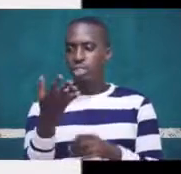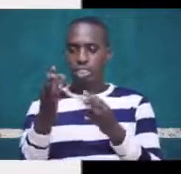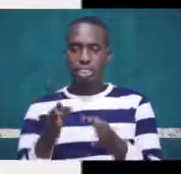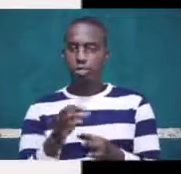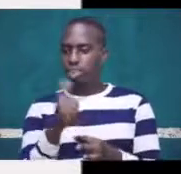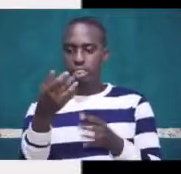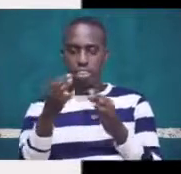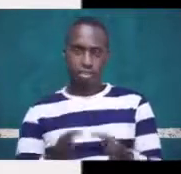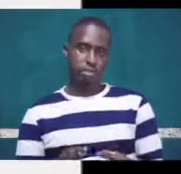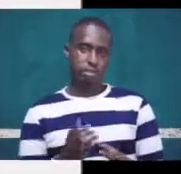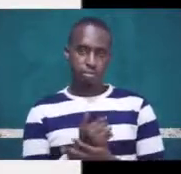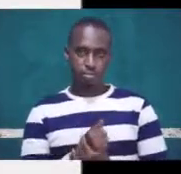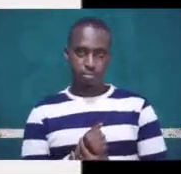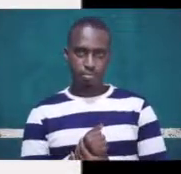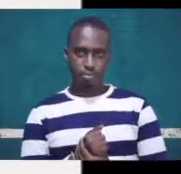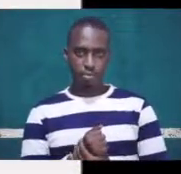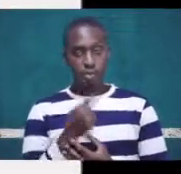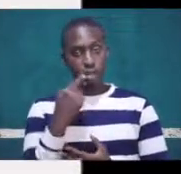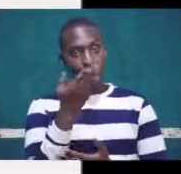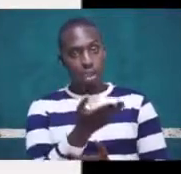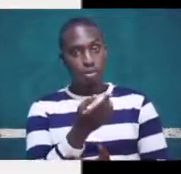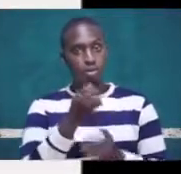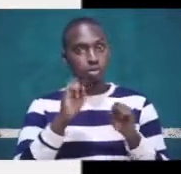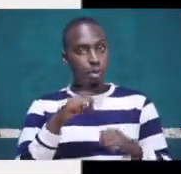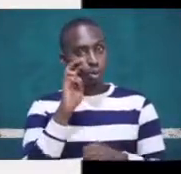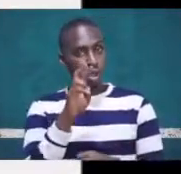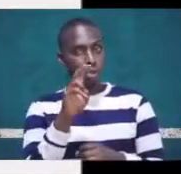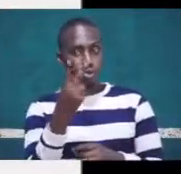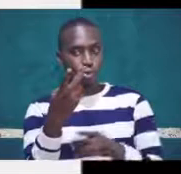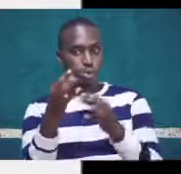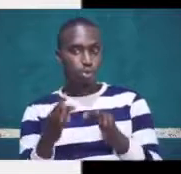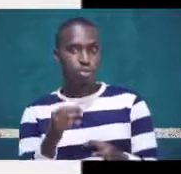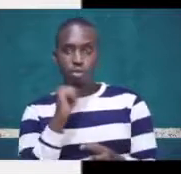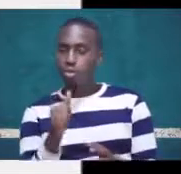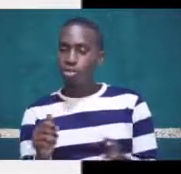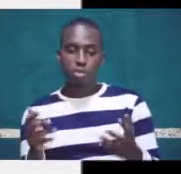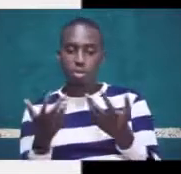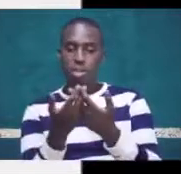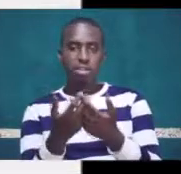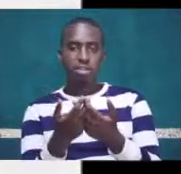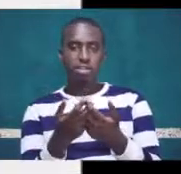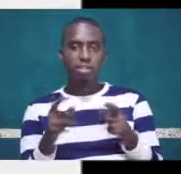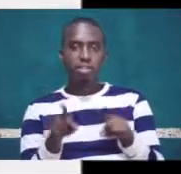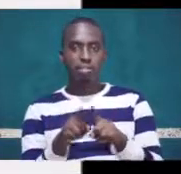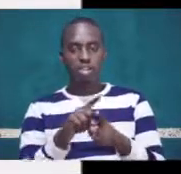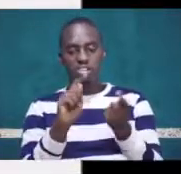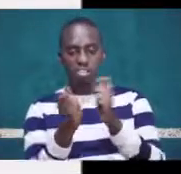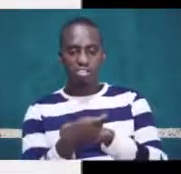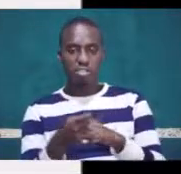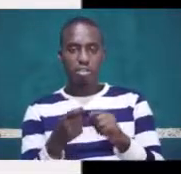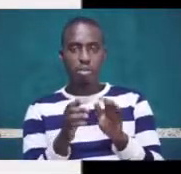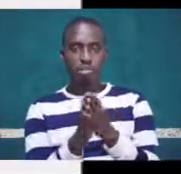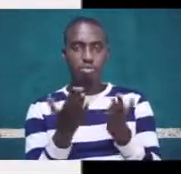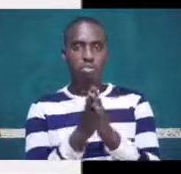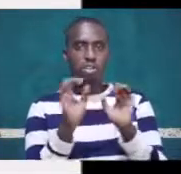commodity. So in this case, you have to look at two goods that are not related. E.g., the change in the price of books